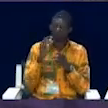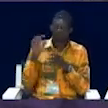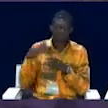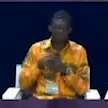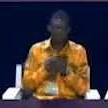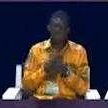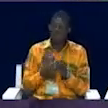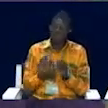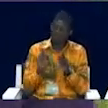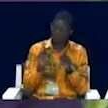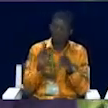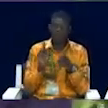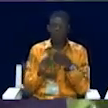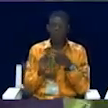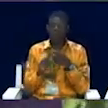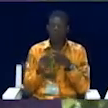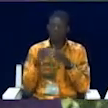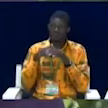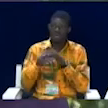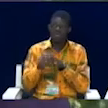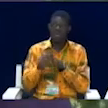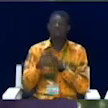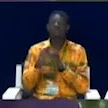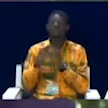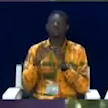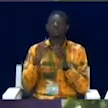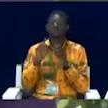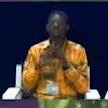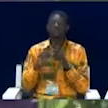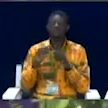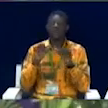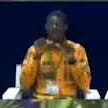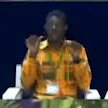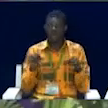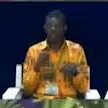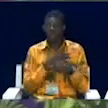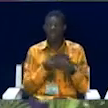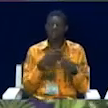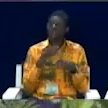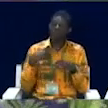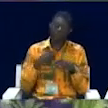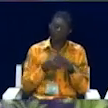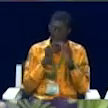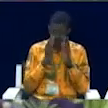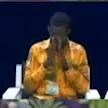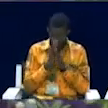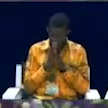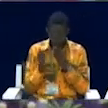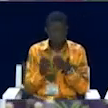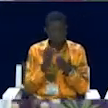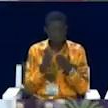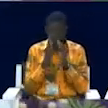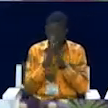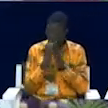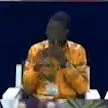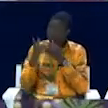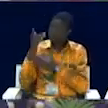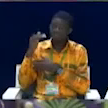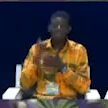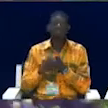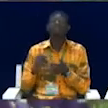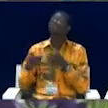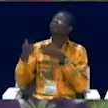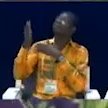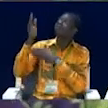were privileged to walk into the altar and all that, and we prayed a simple prayer to God. And we